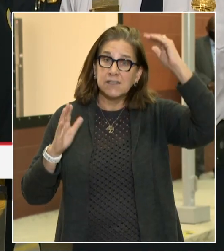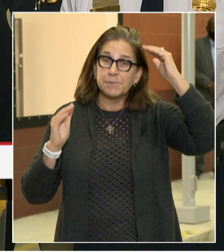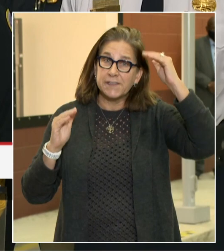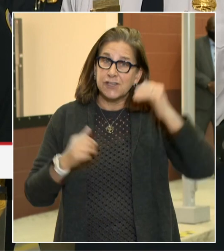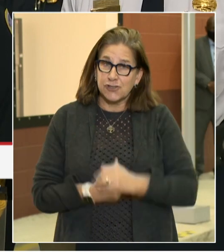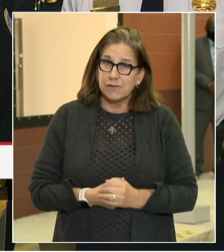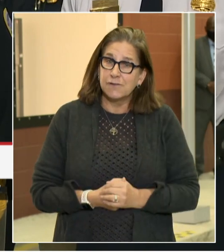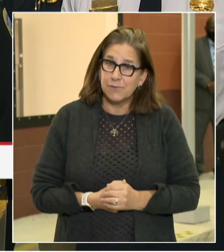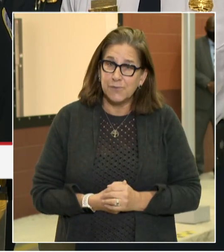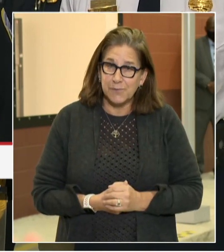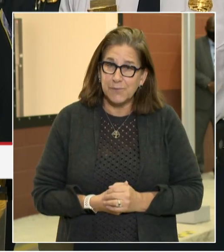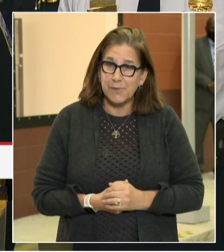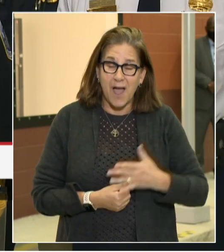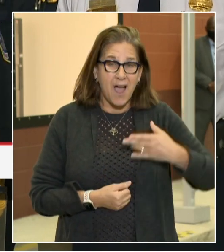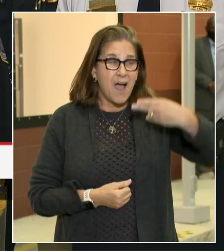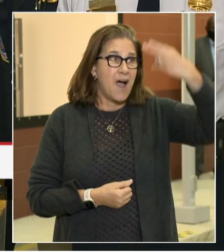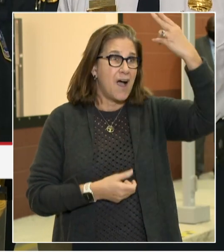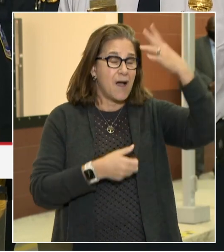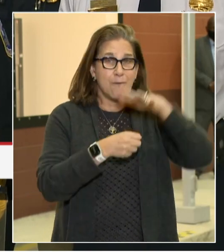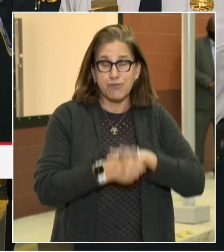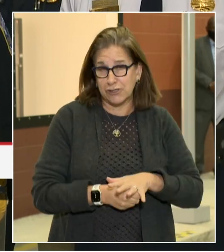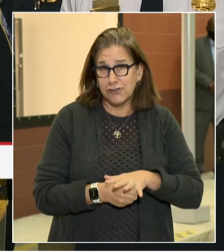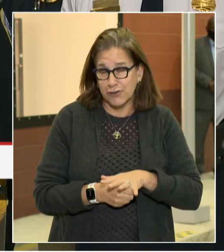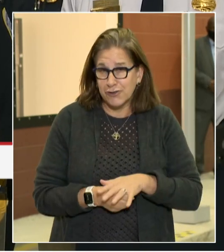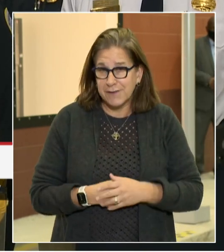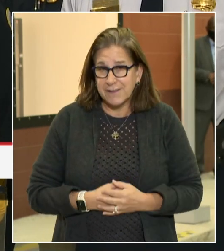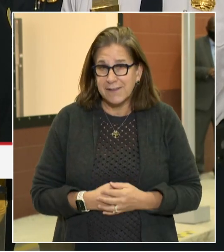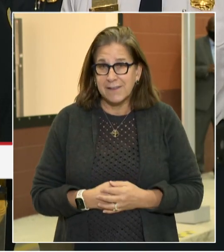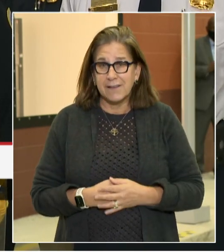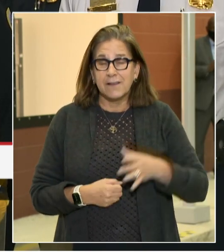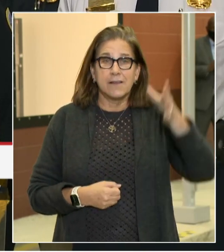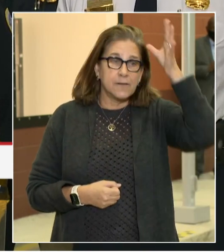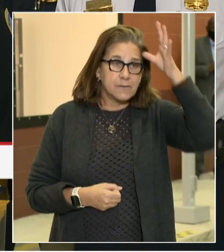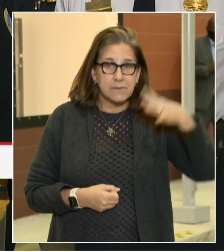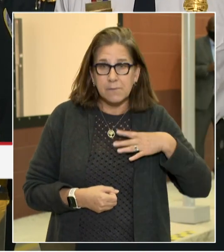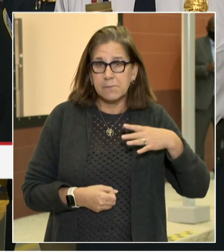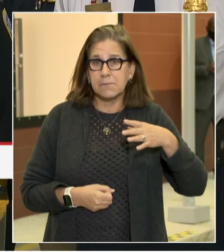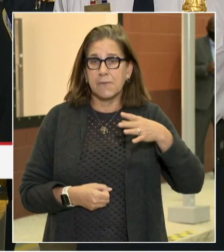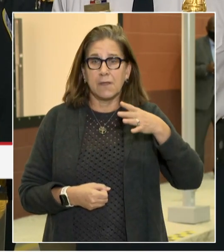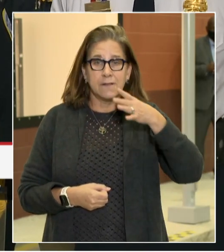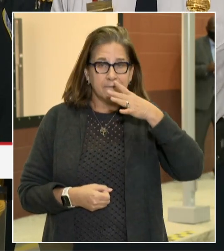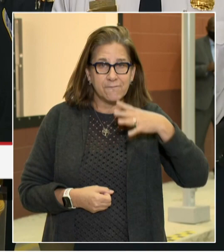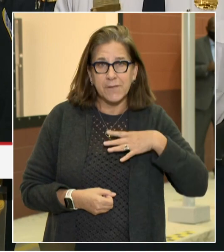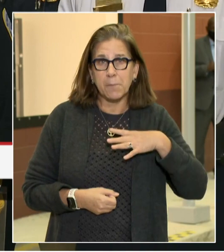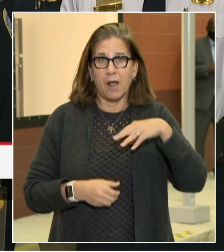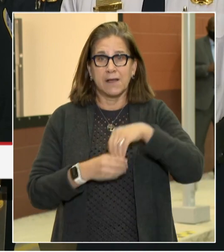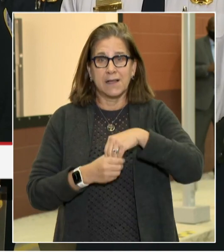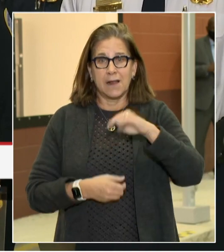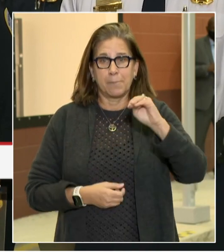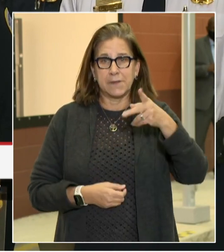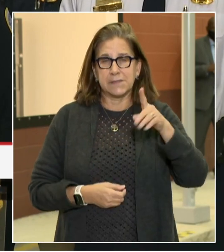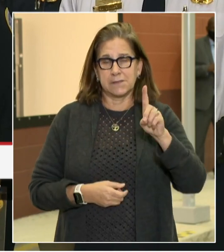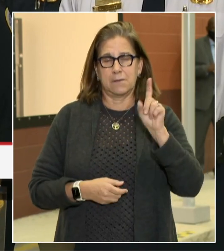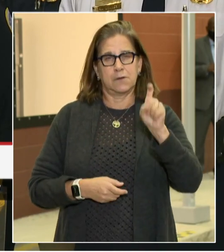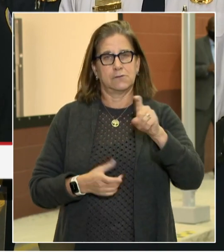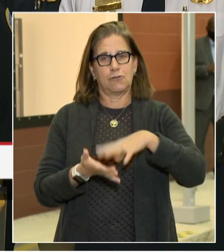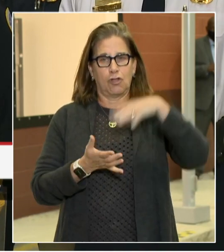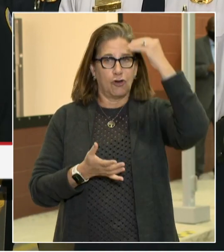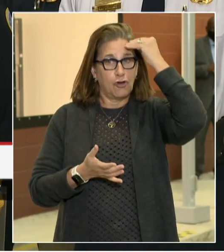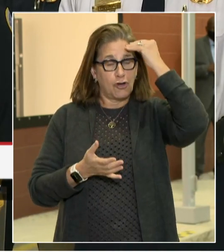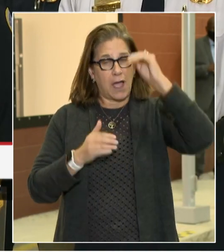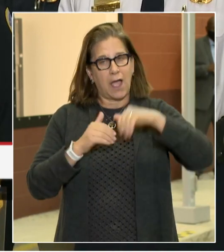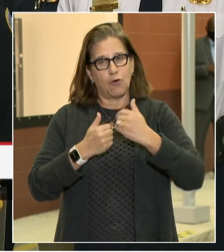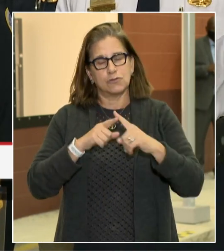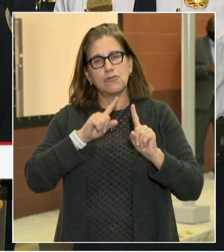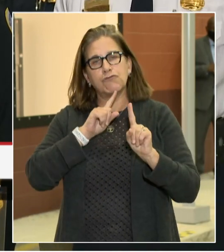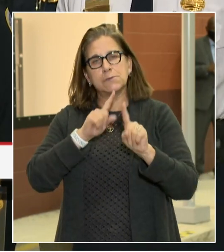that the men and women of the Metropolitan Police Department react in ways that keep our whole community safe.